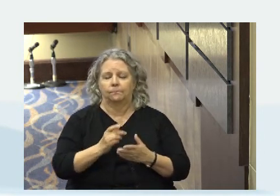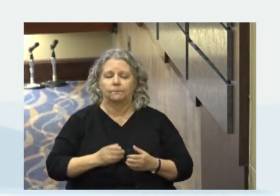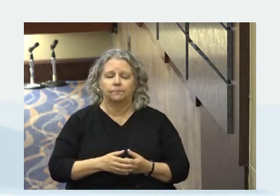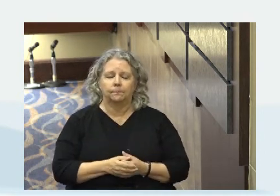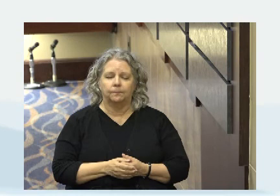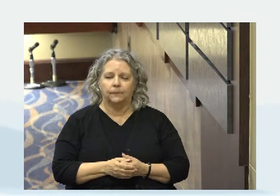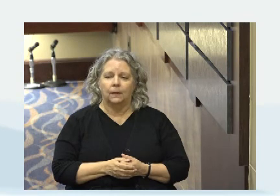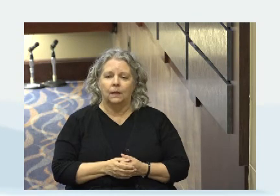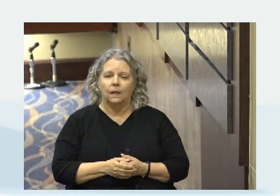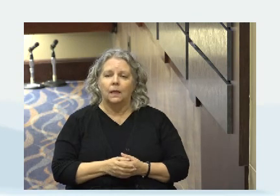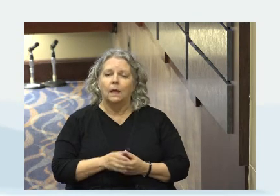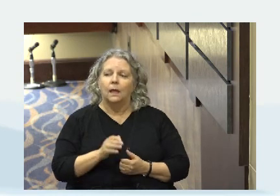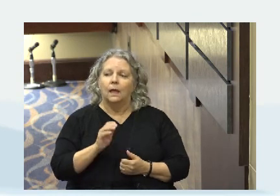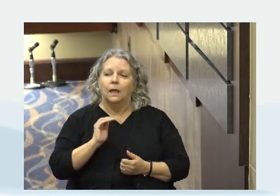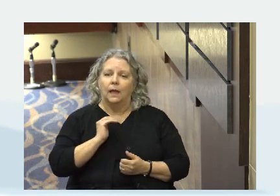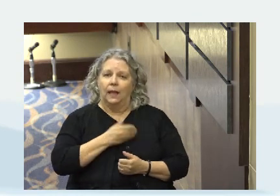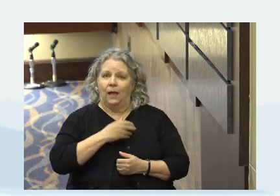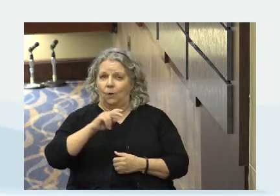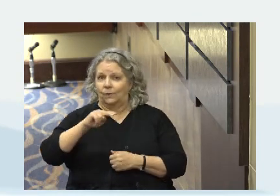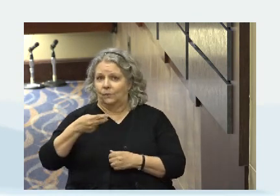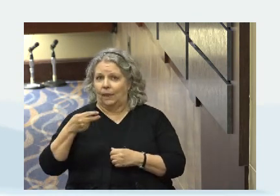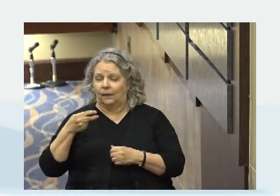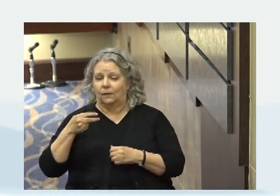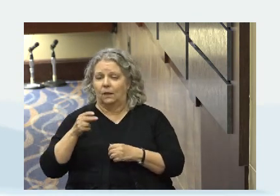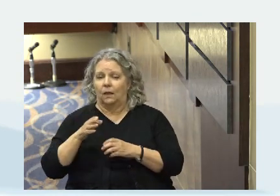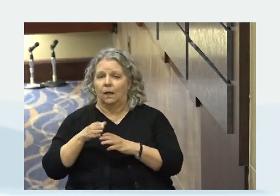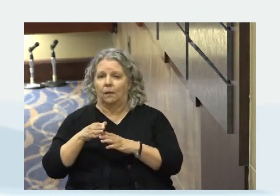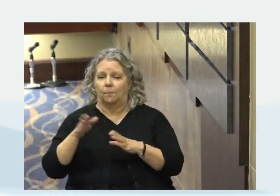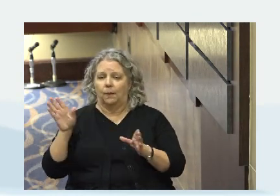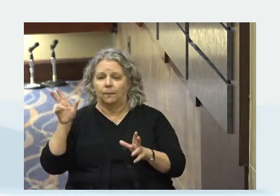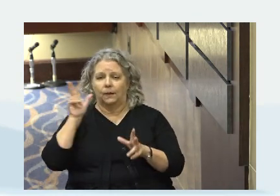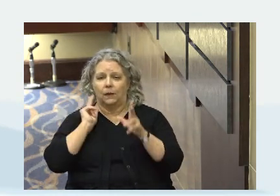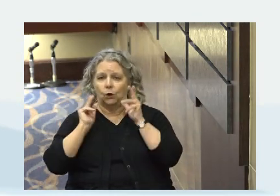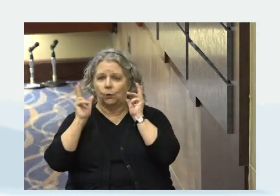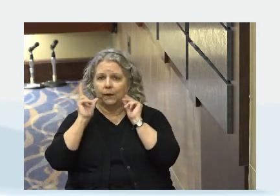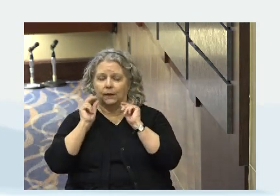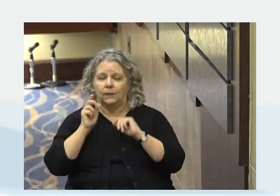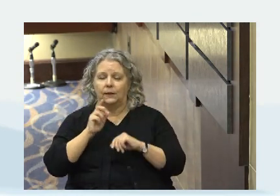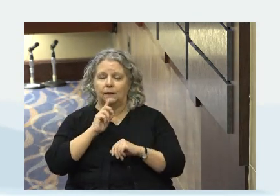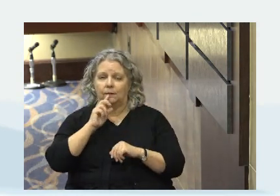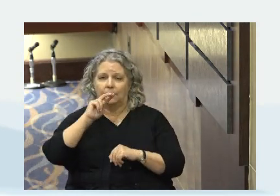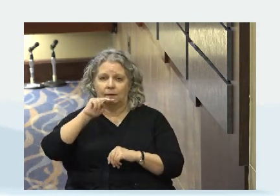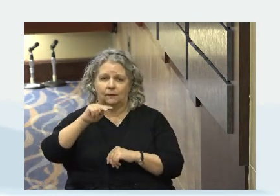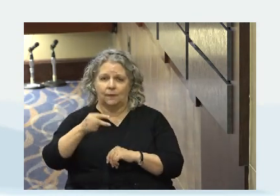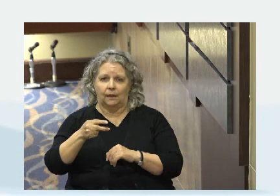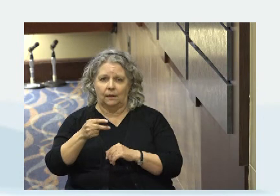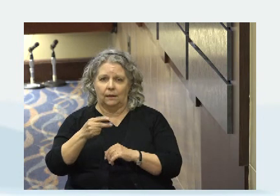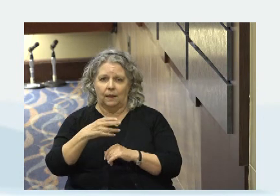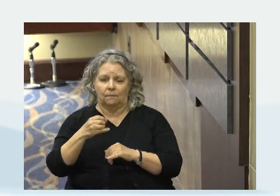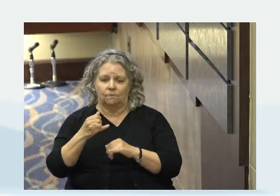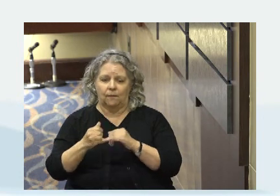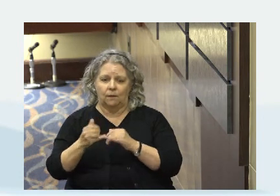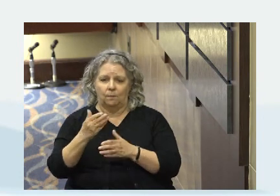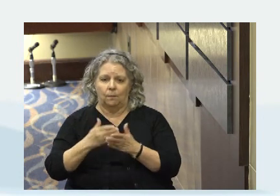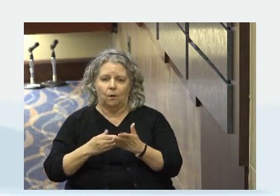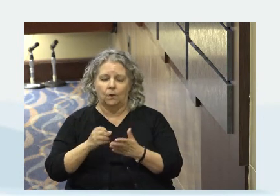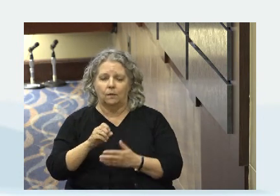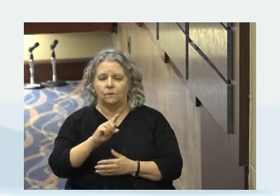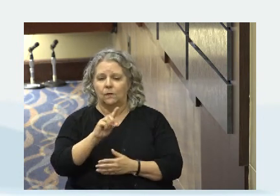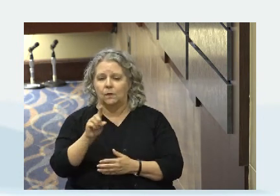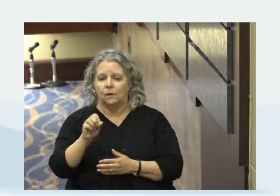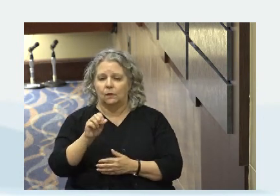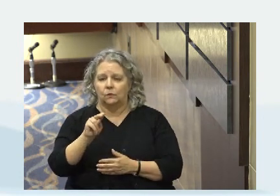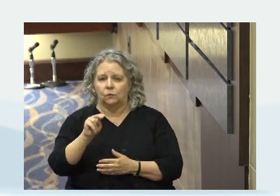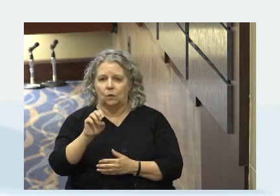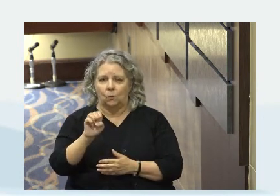And then our second public hearing is the second and final part of the zoning approval for